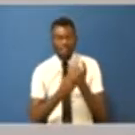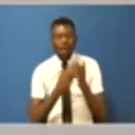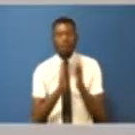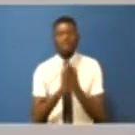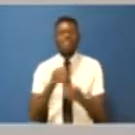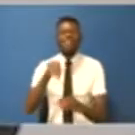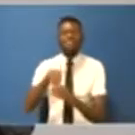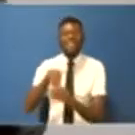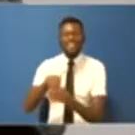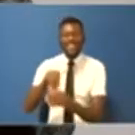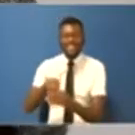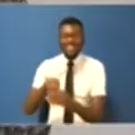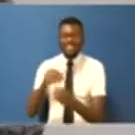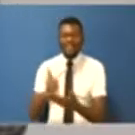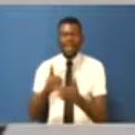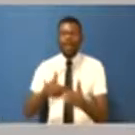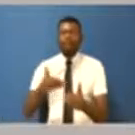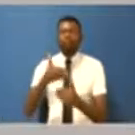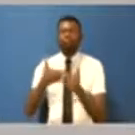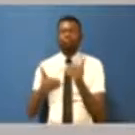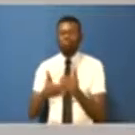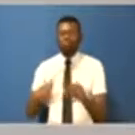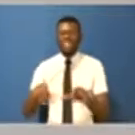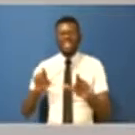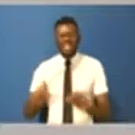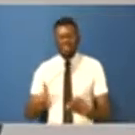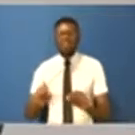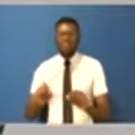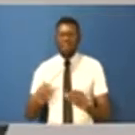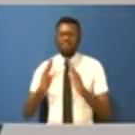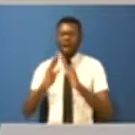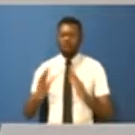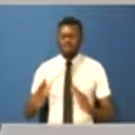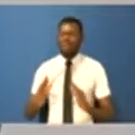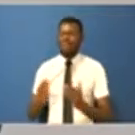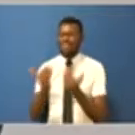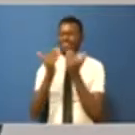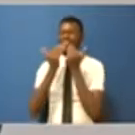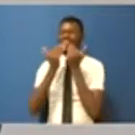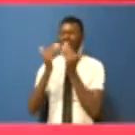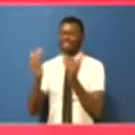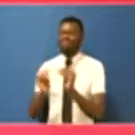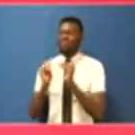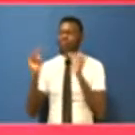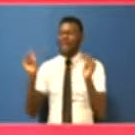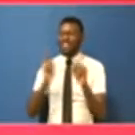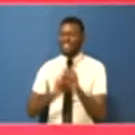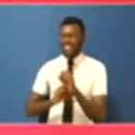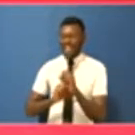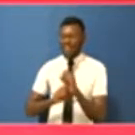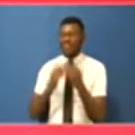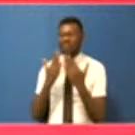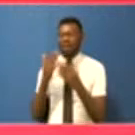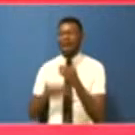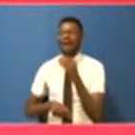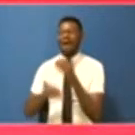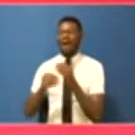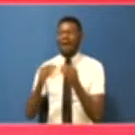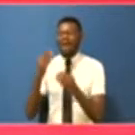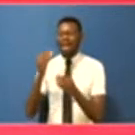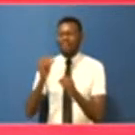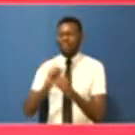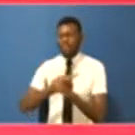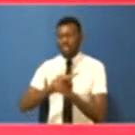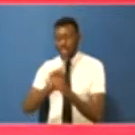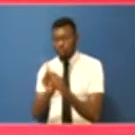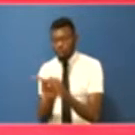investors to build affordable housing thank you so much your time is up allow me esther to add you 30 seconds because you